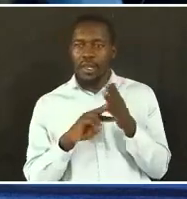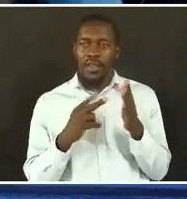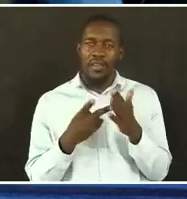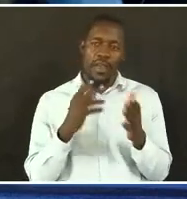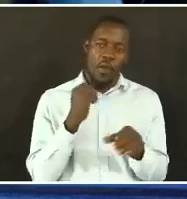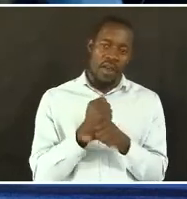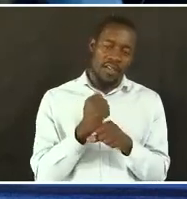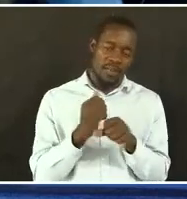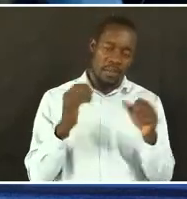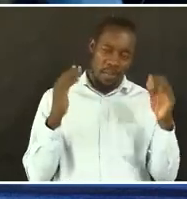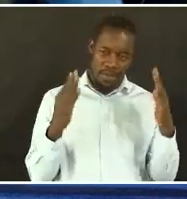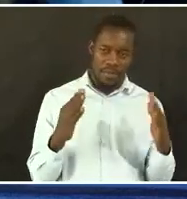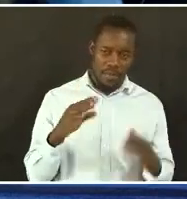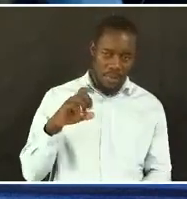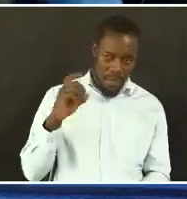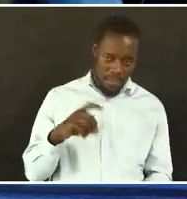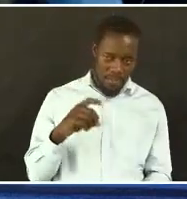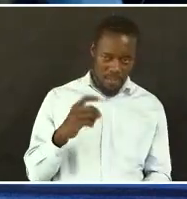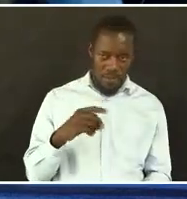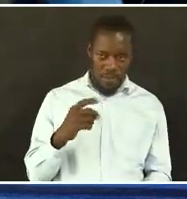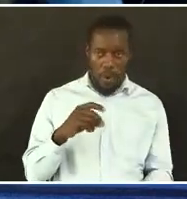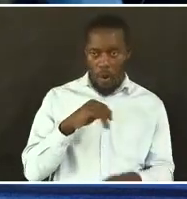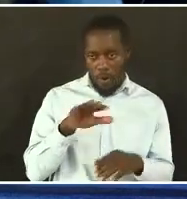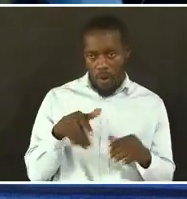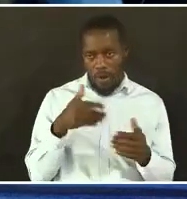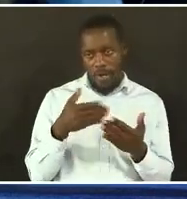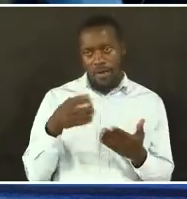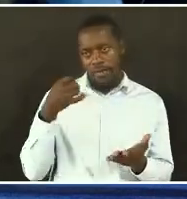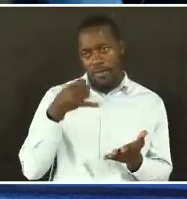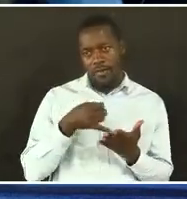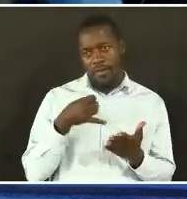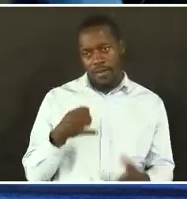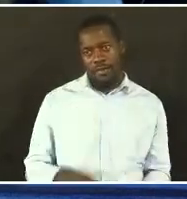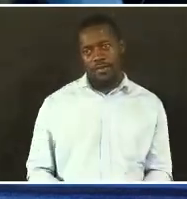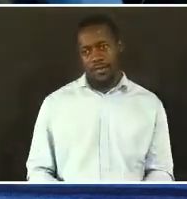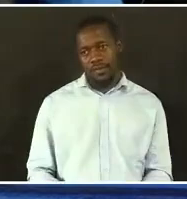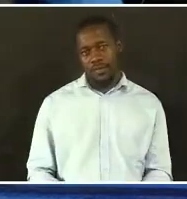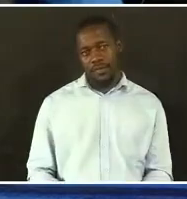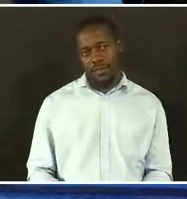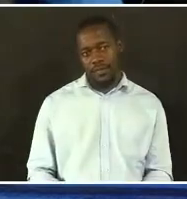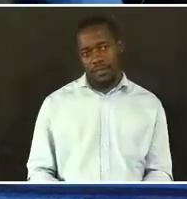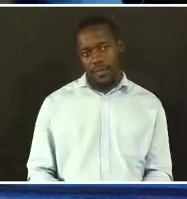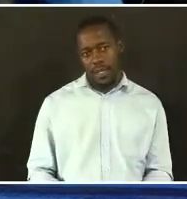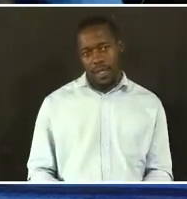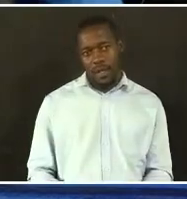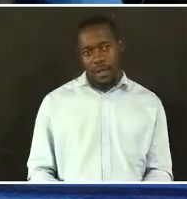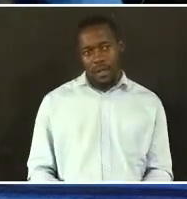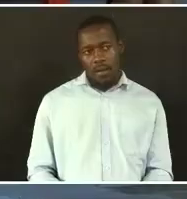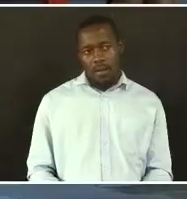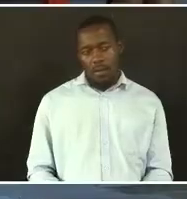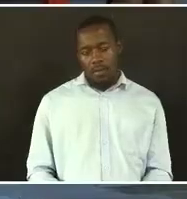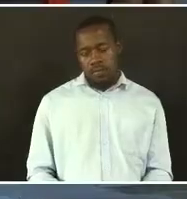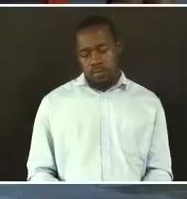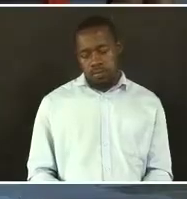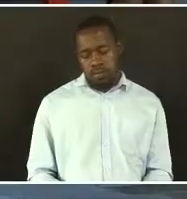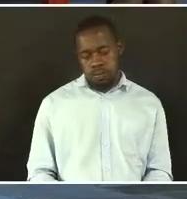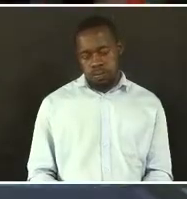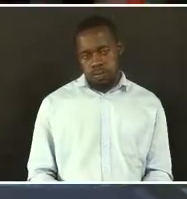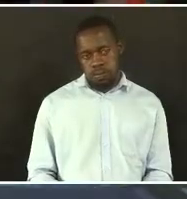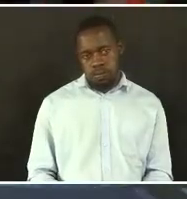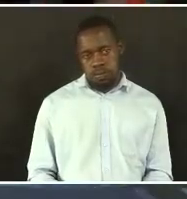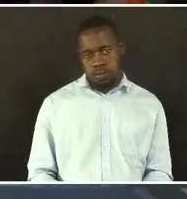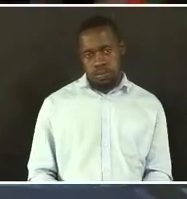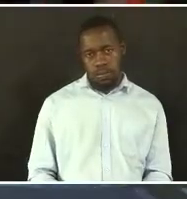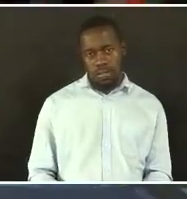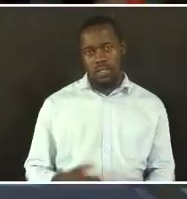have this conversation going so that we find how each one of us can fit in. Amen. Thank you. Thank you so much. We are